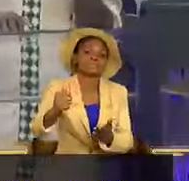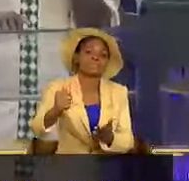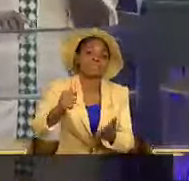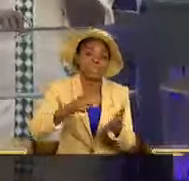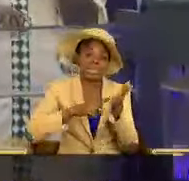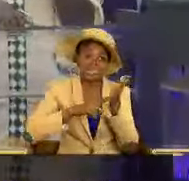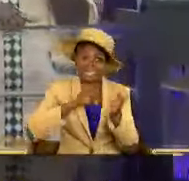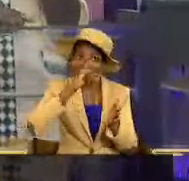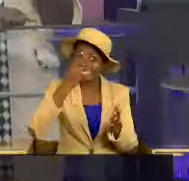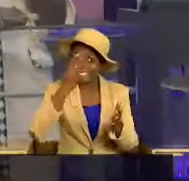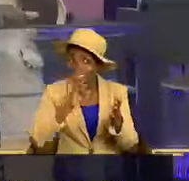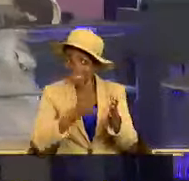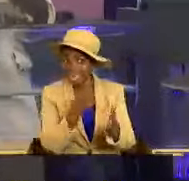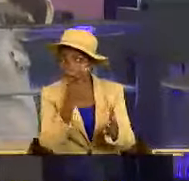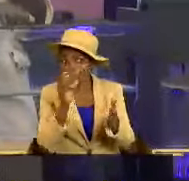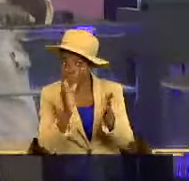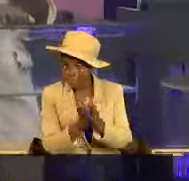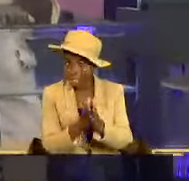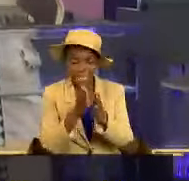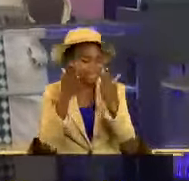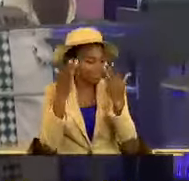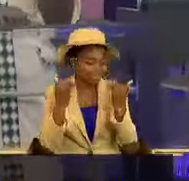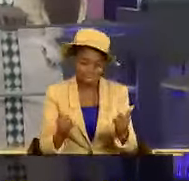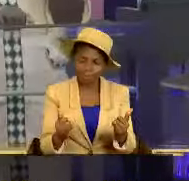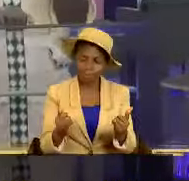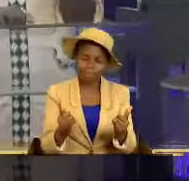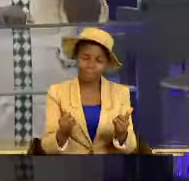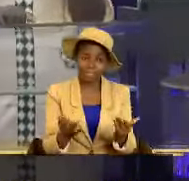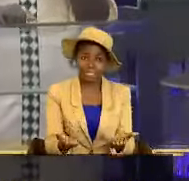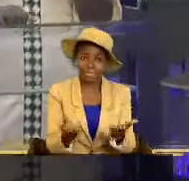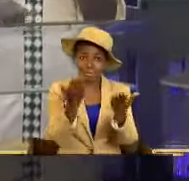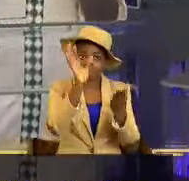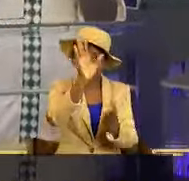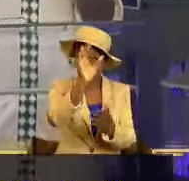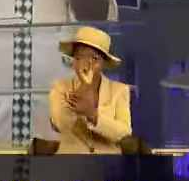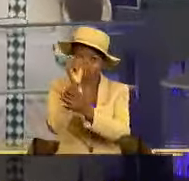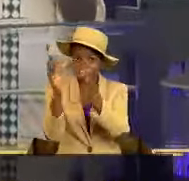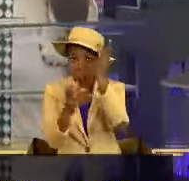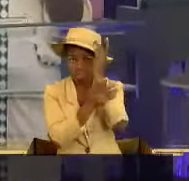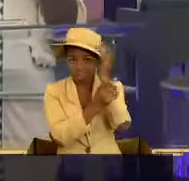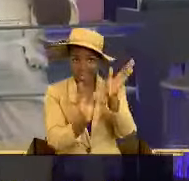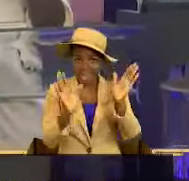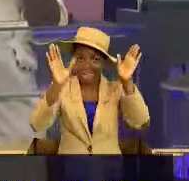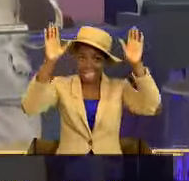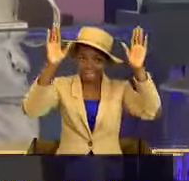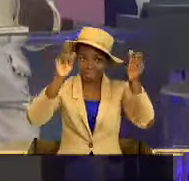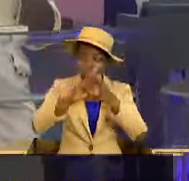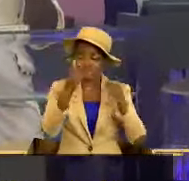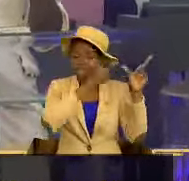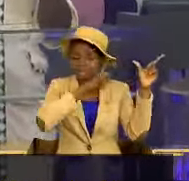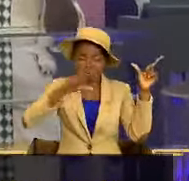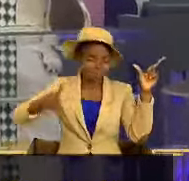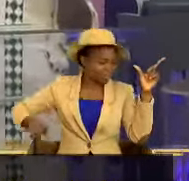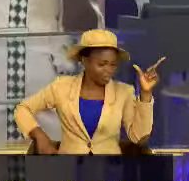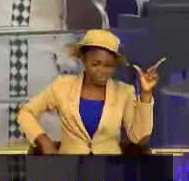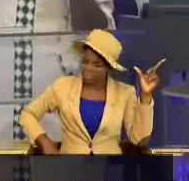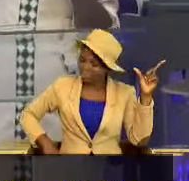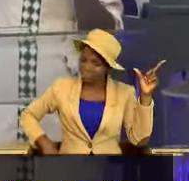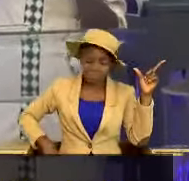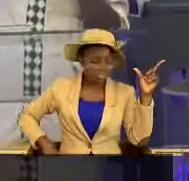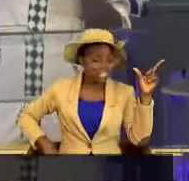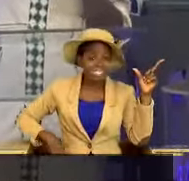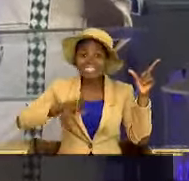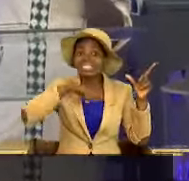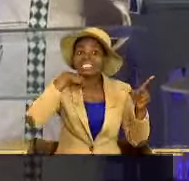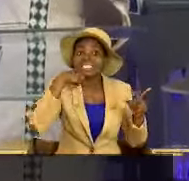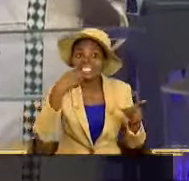second prayer lift up your two end onto God say by the